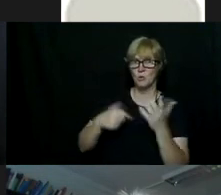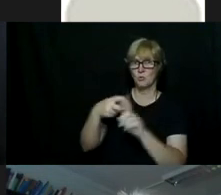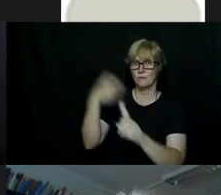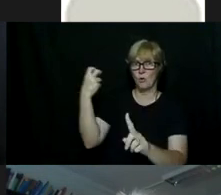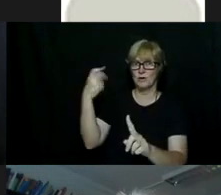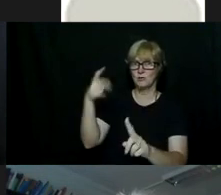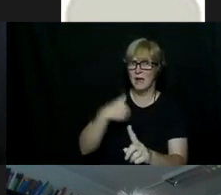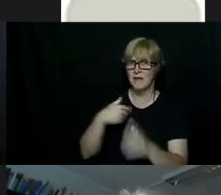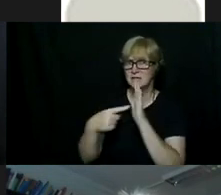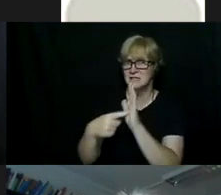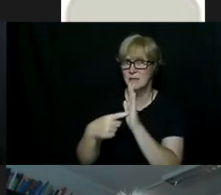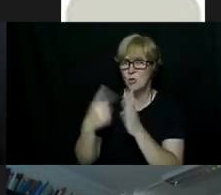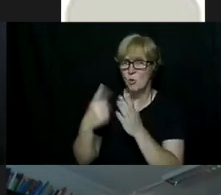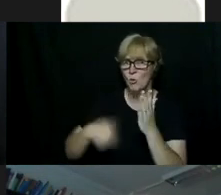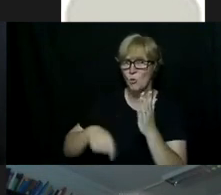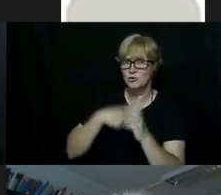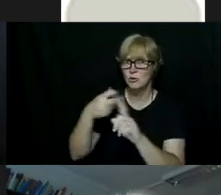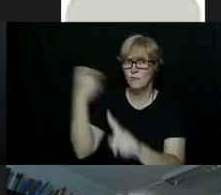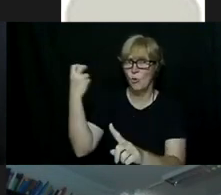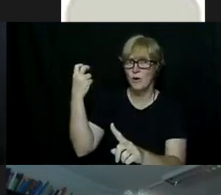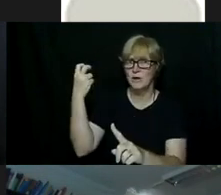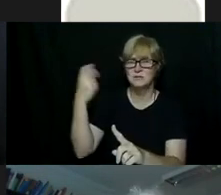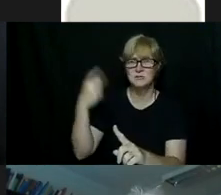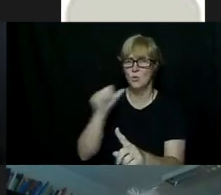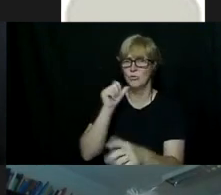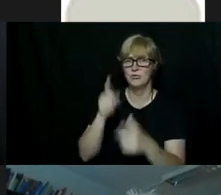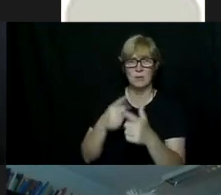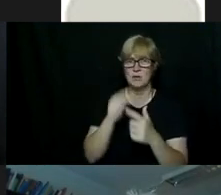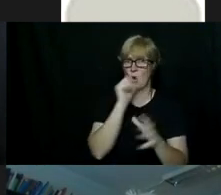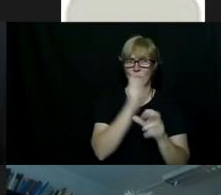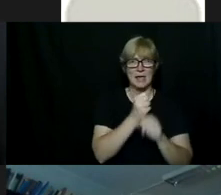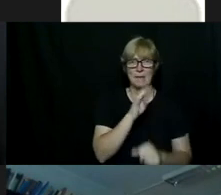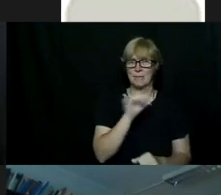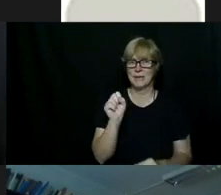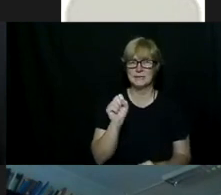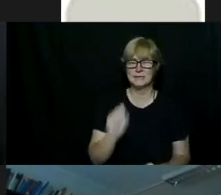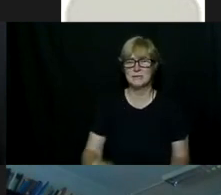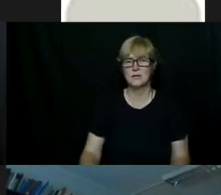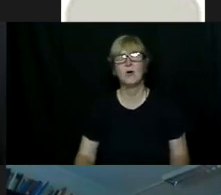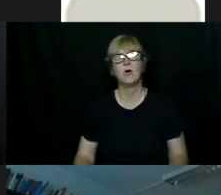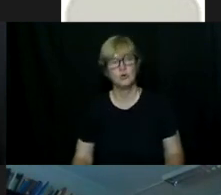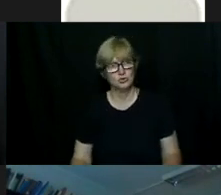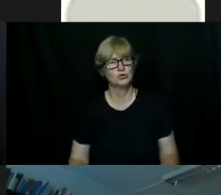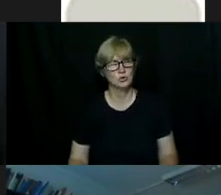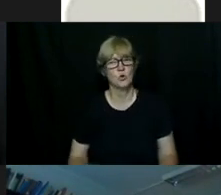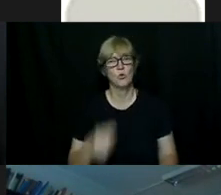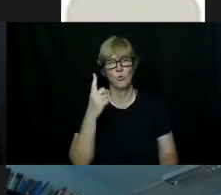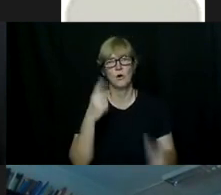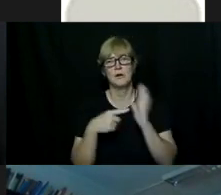example of what should not be done in order to avoid biased results? Yeah, so, I think one example that